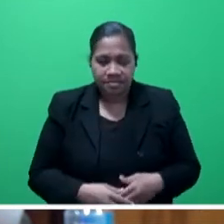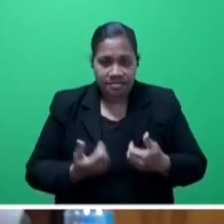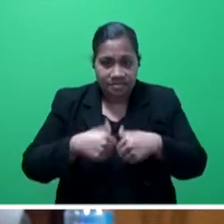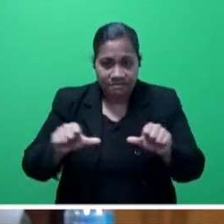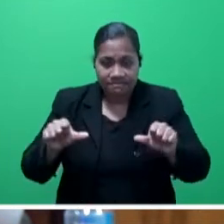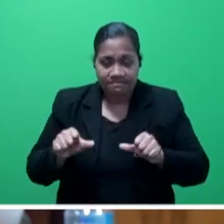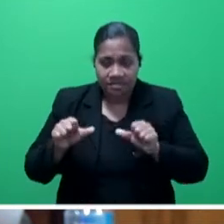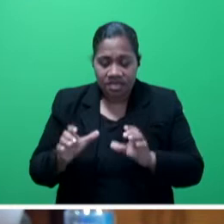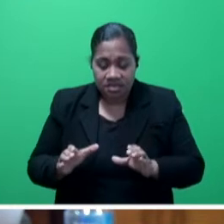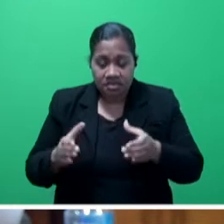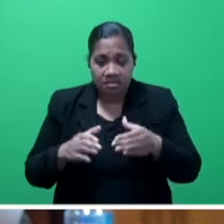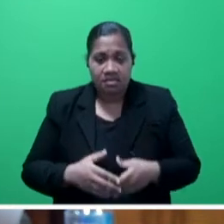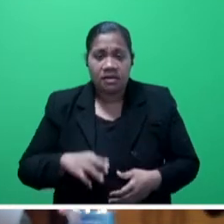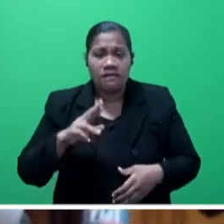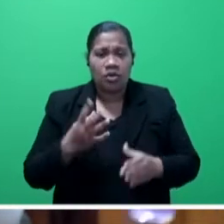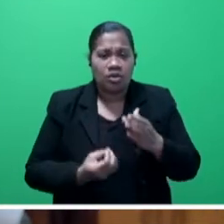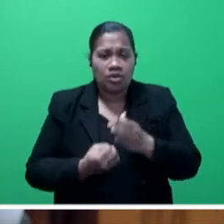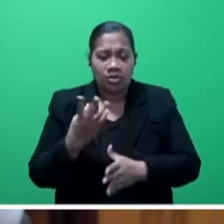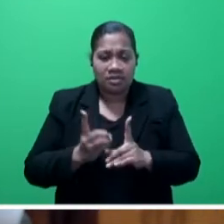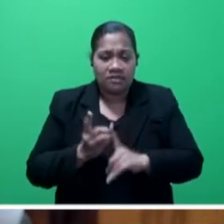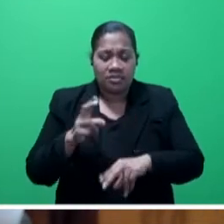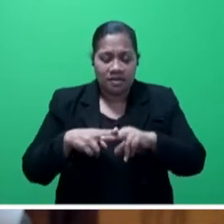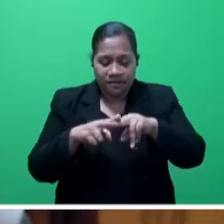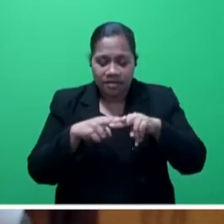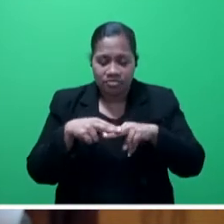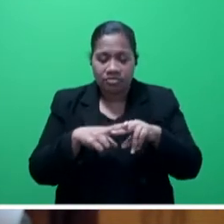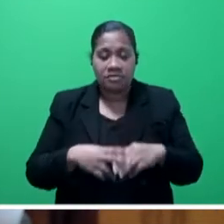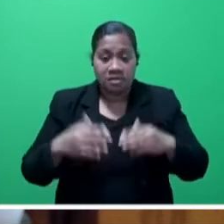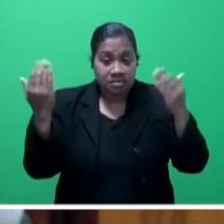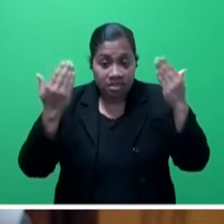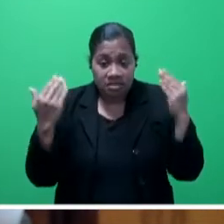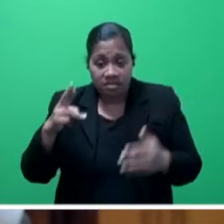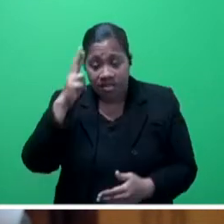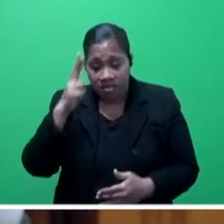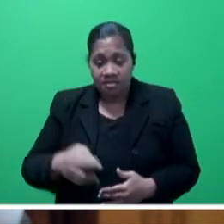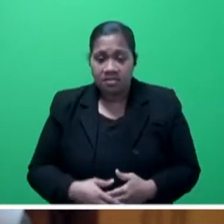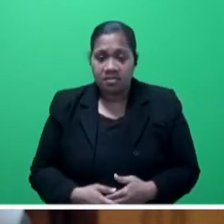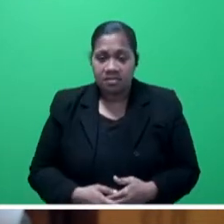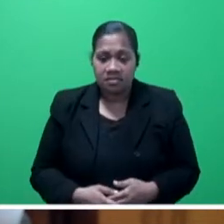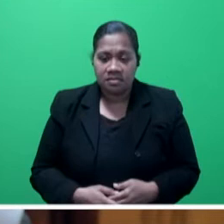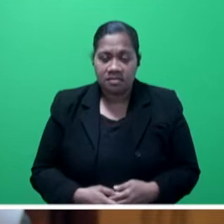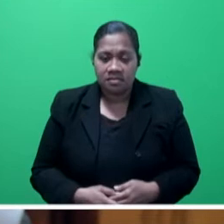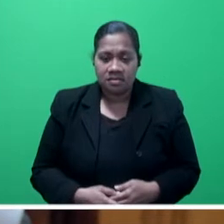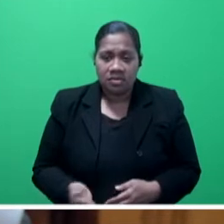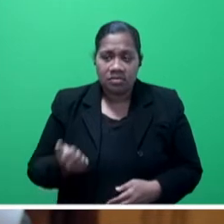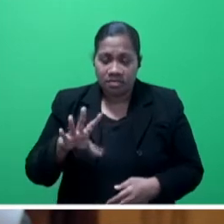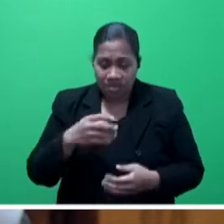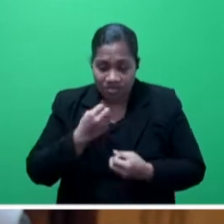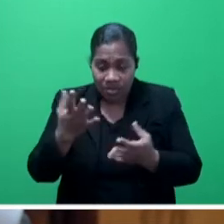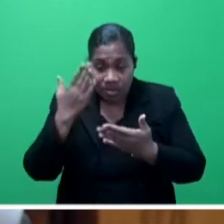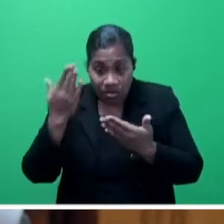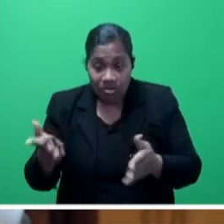sector for the growth and development of Fiji. Mr. Speaker said, as alluded to in detail by Honourable Pillay, the performance